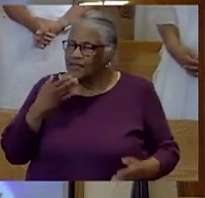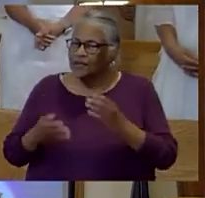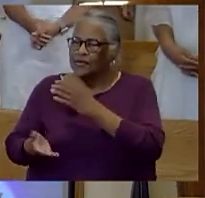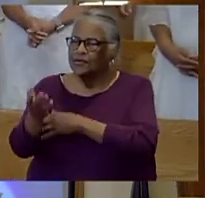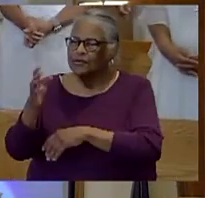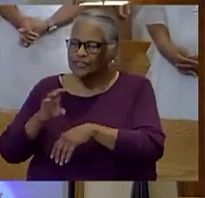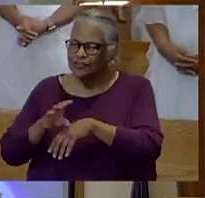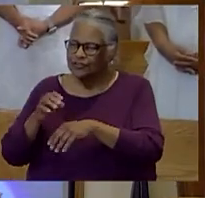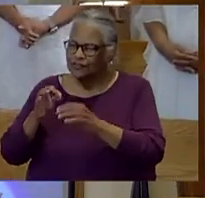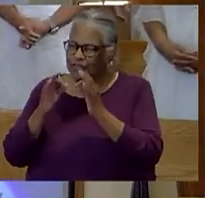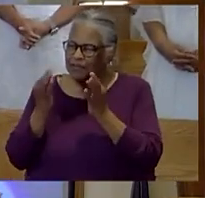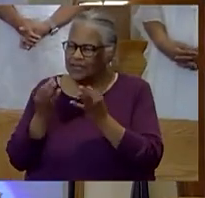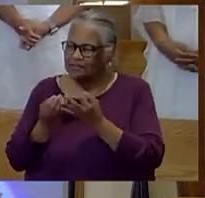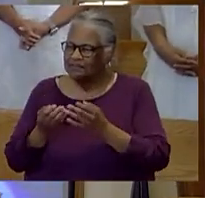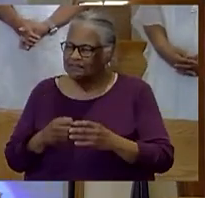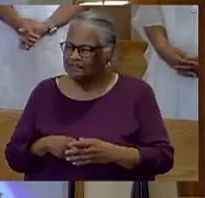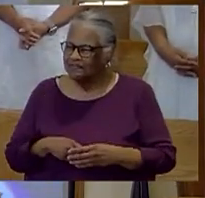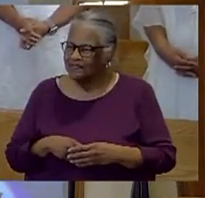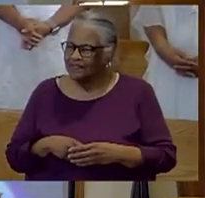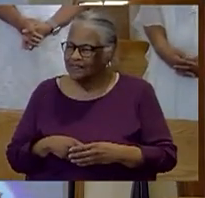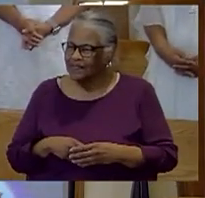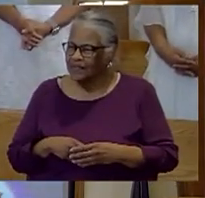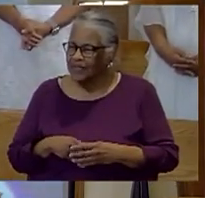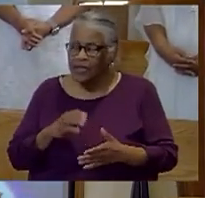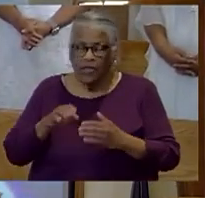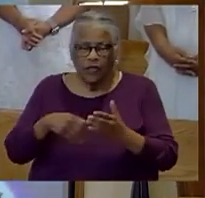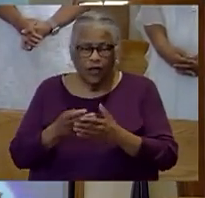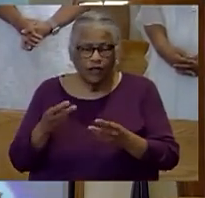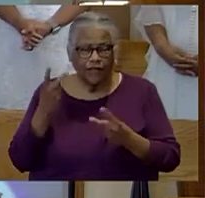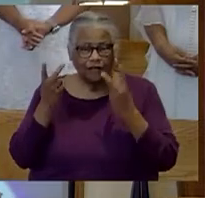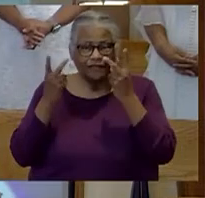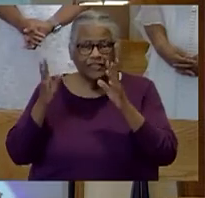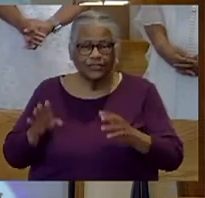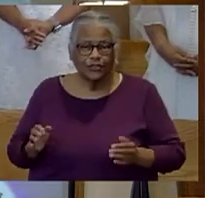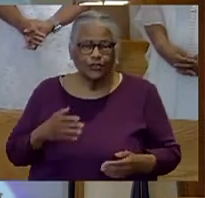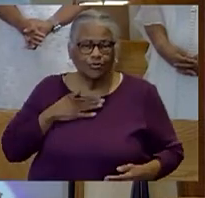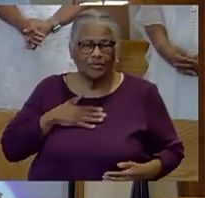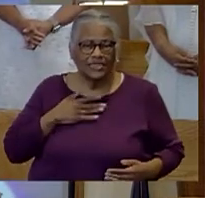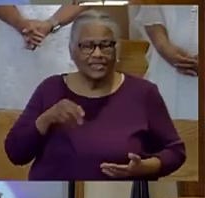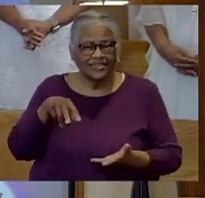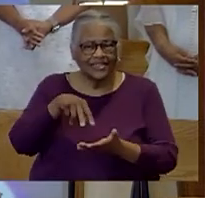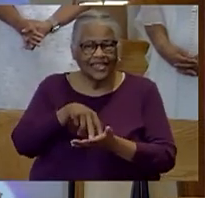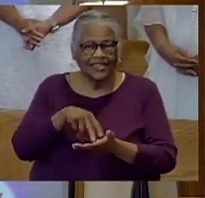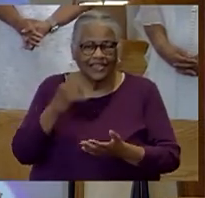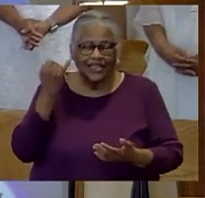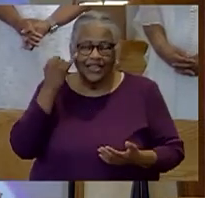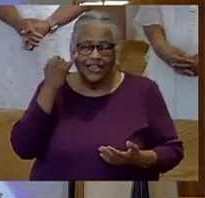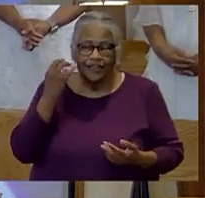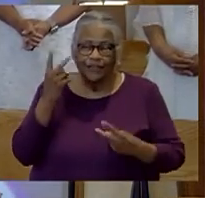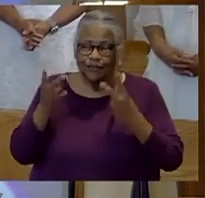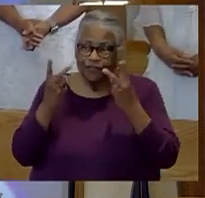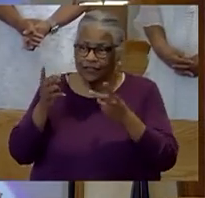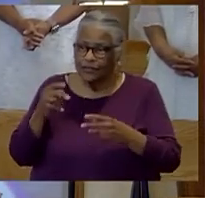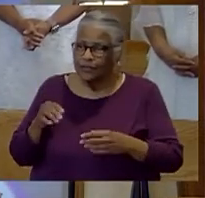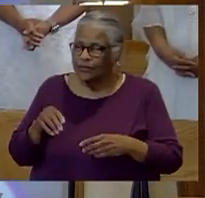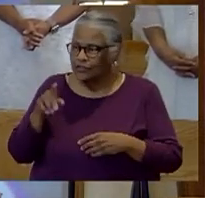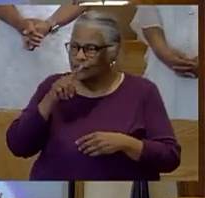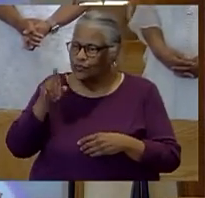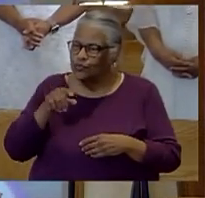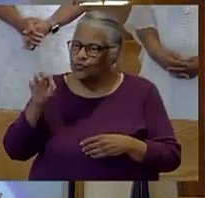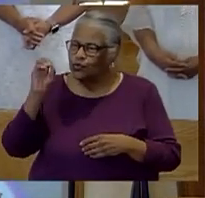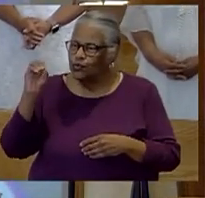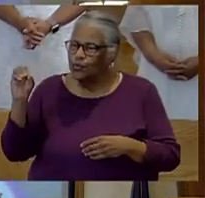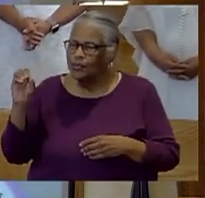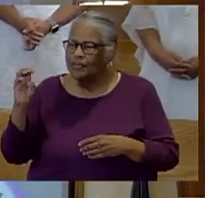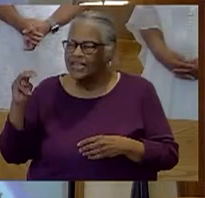church family. Would all of our visitors please stand? If you're a visitor on Zoom, please raise